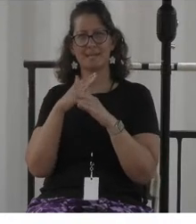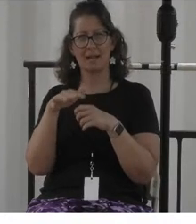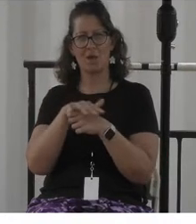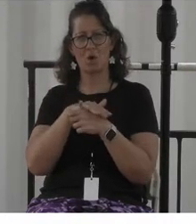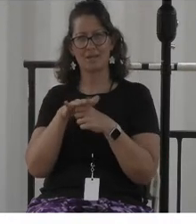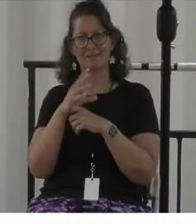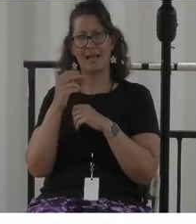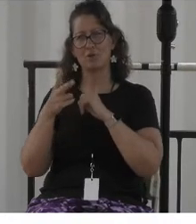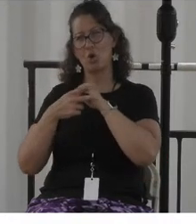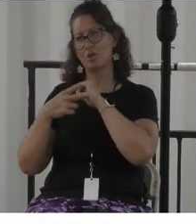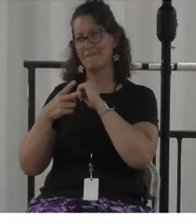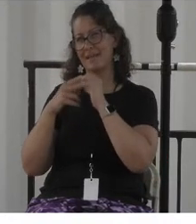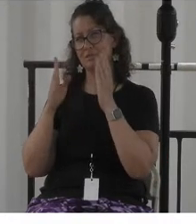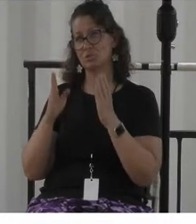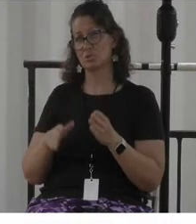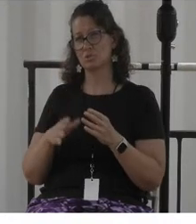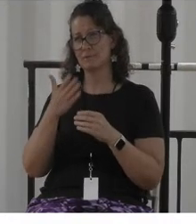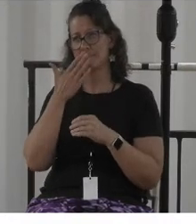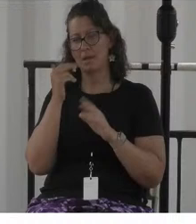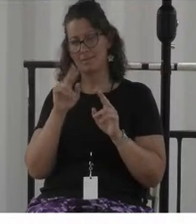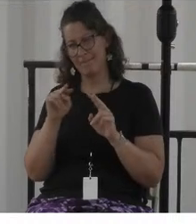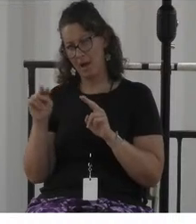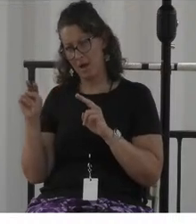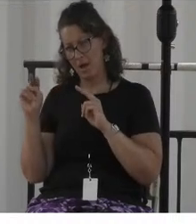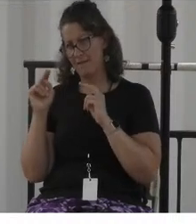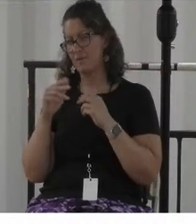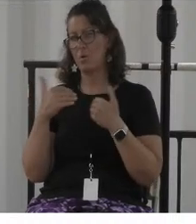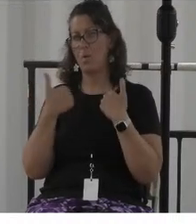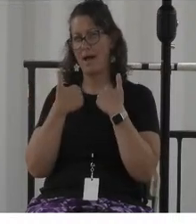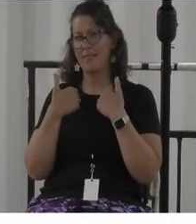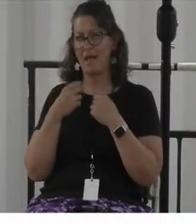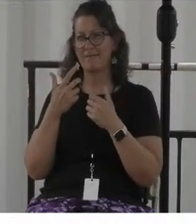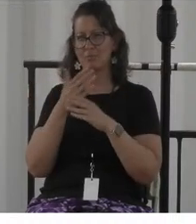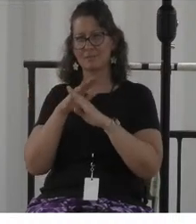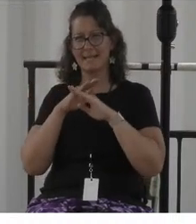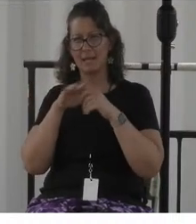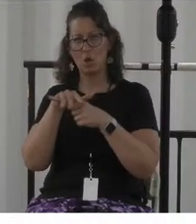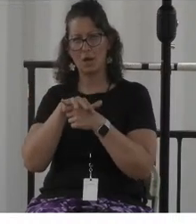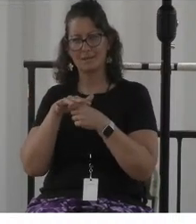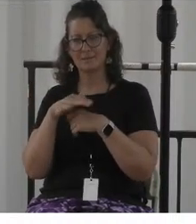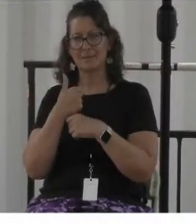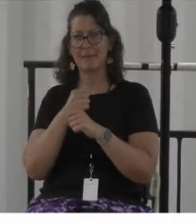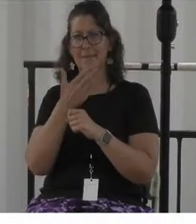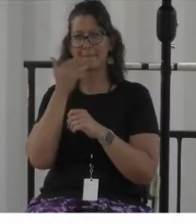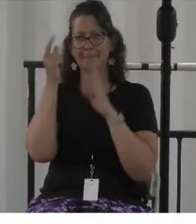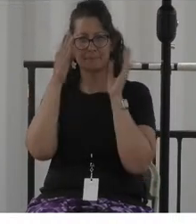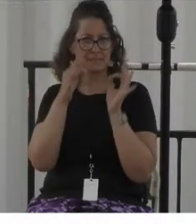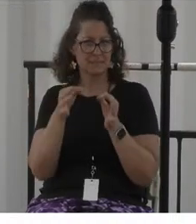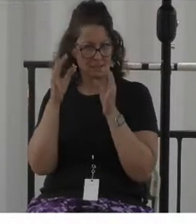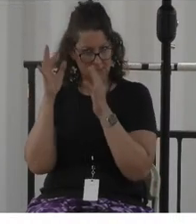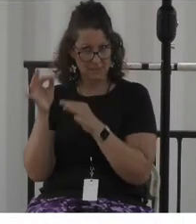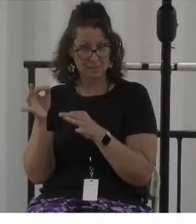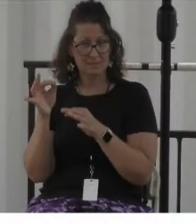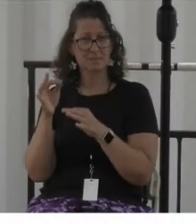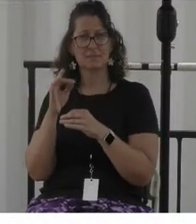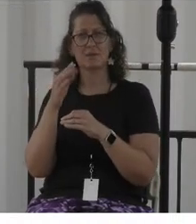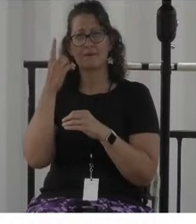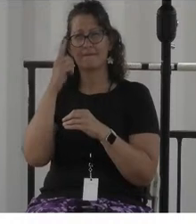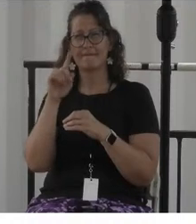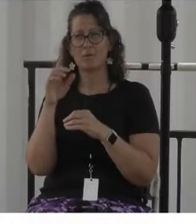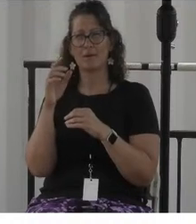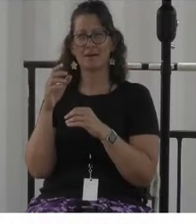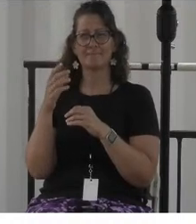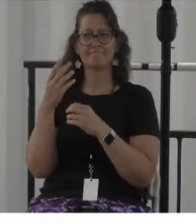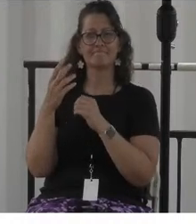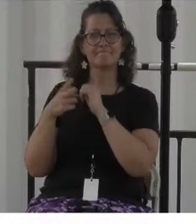areas and conservationists to better monitor wildlife in protected areas and make better informed decisions for their